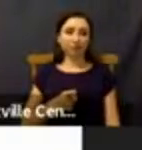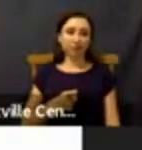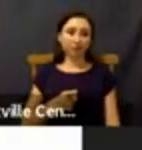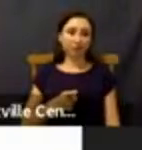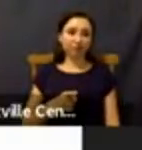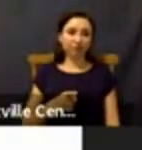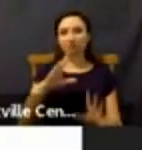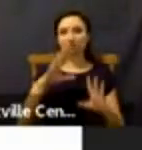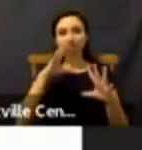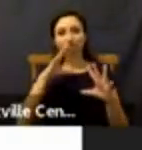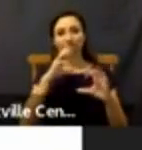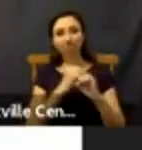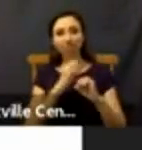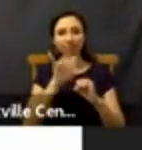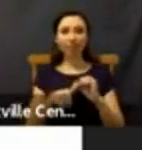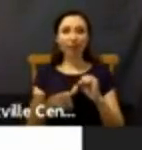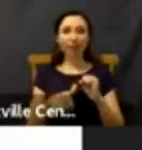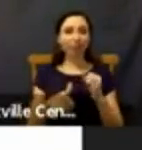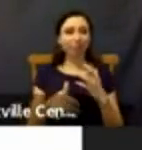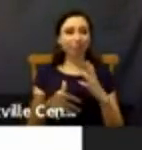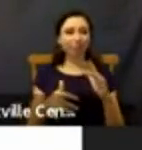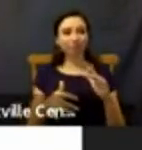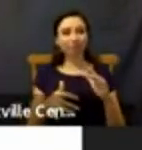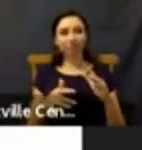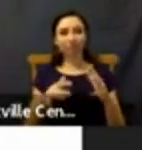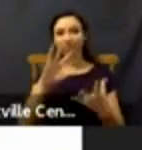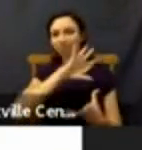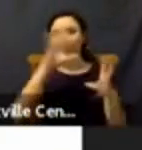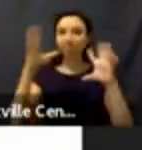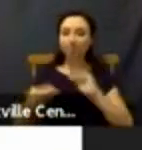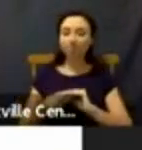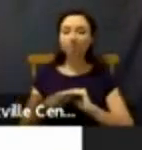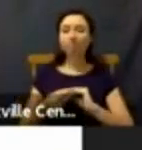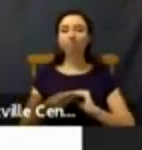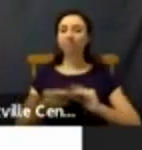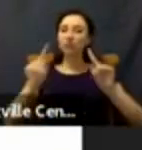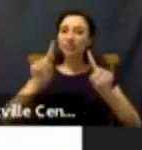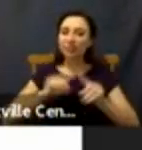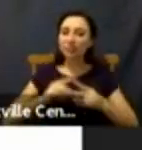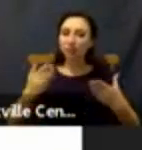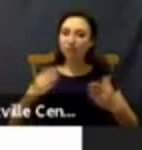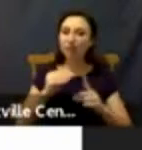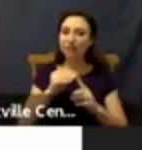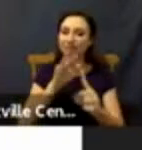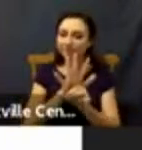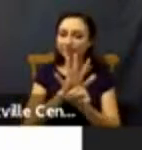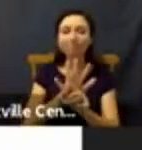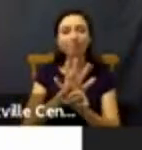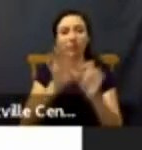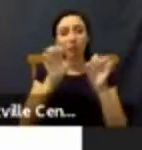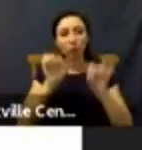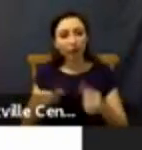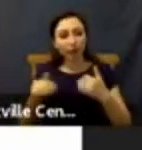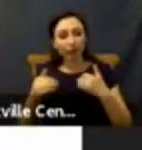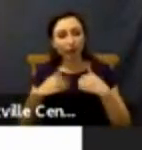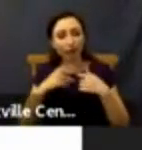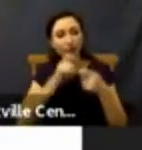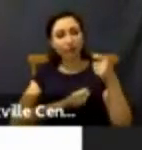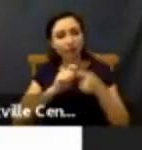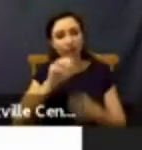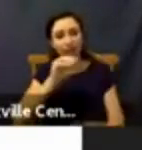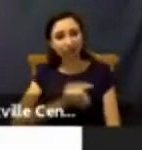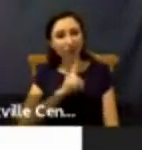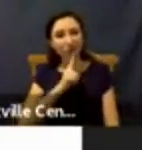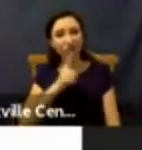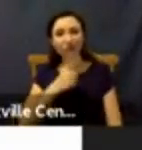essence of that because it is so multifactorial. Because I mean, you could be at a certain percentage, but it's really about your staff